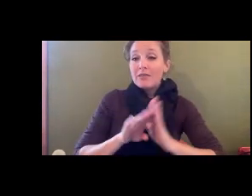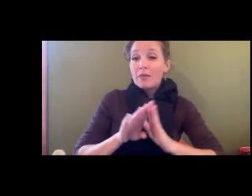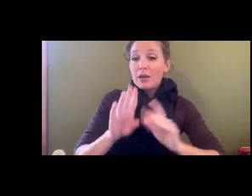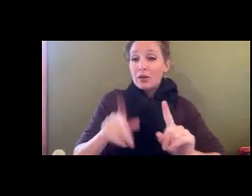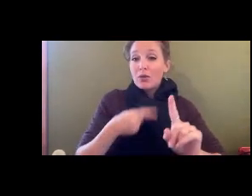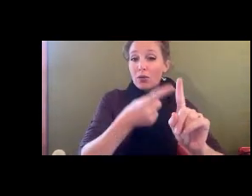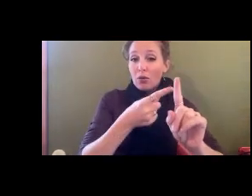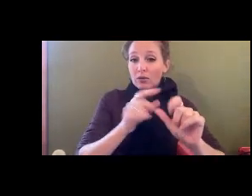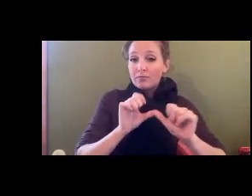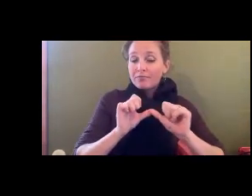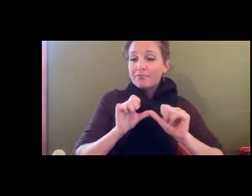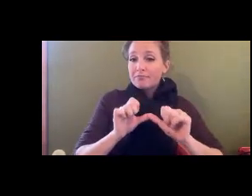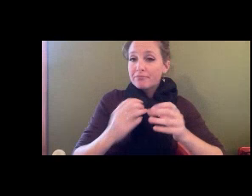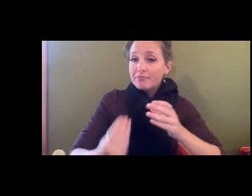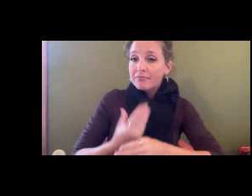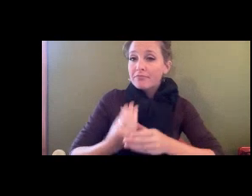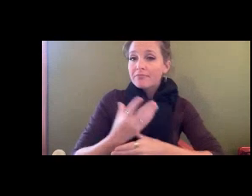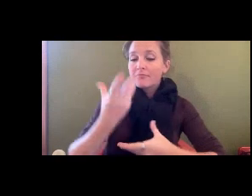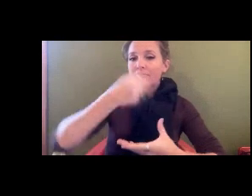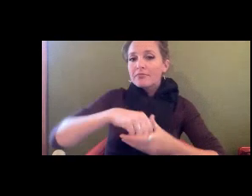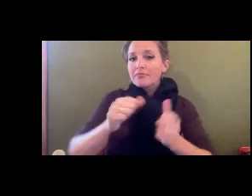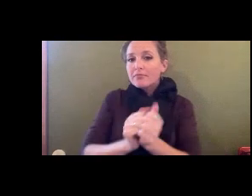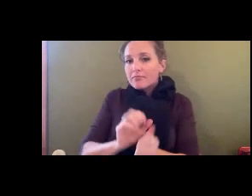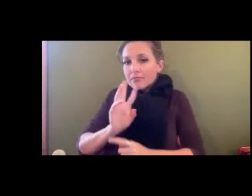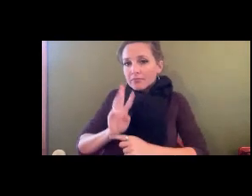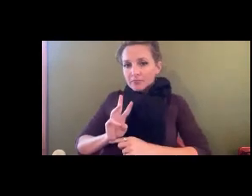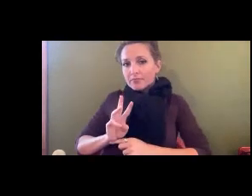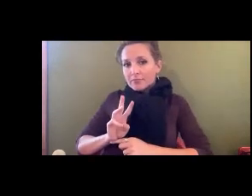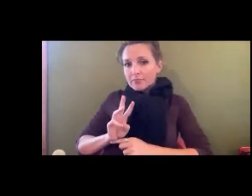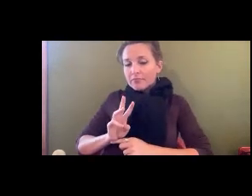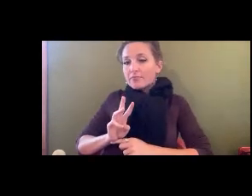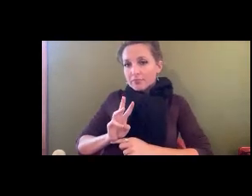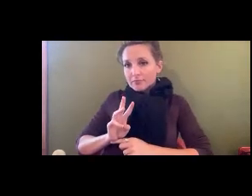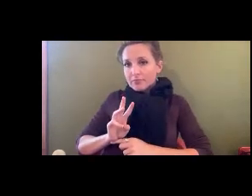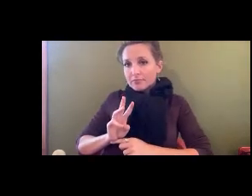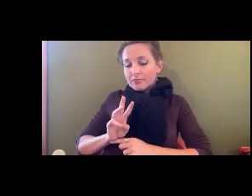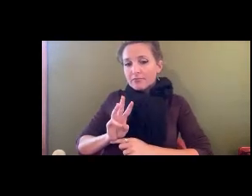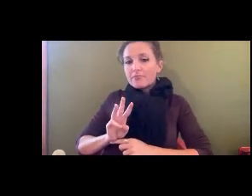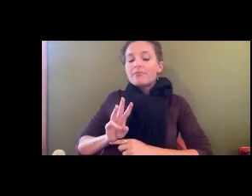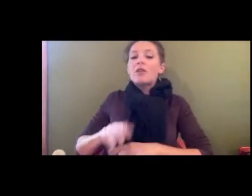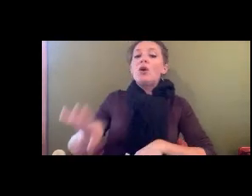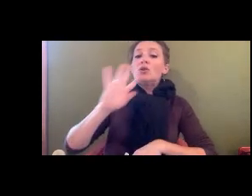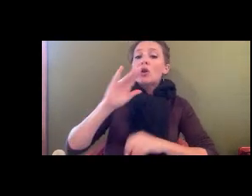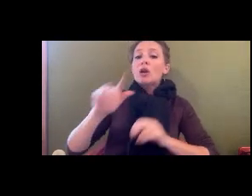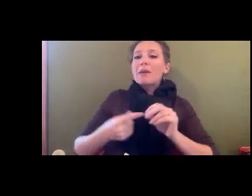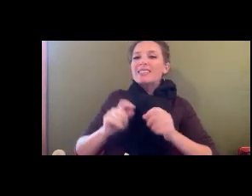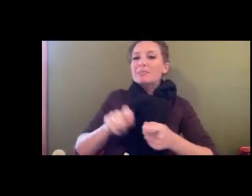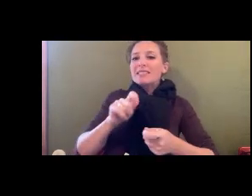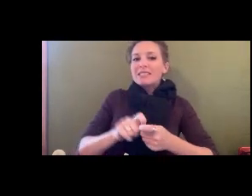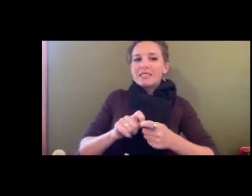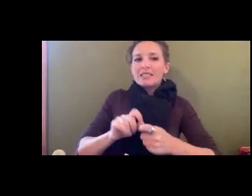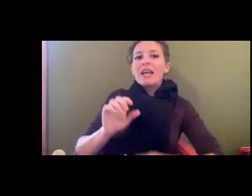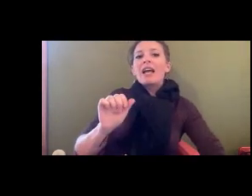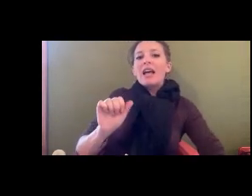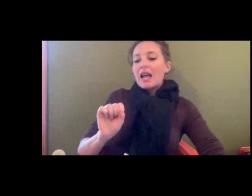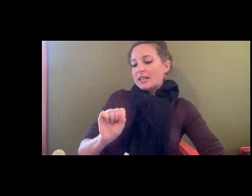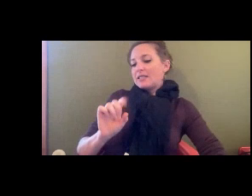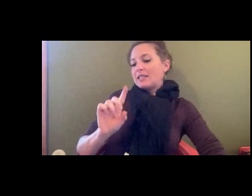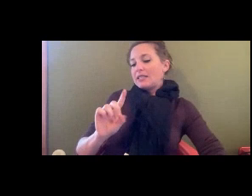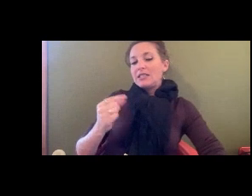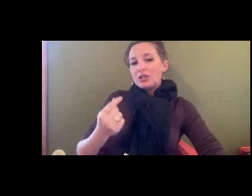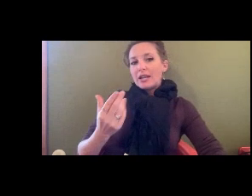productivity growth contributes to 6 of them, as we just spoke about, in particular, SDG 13,